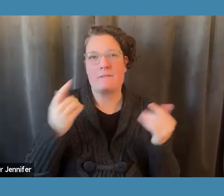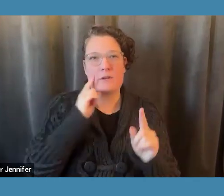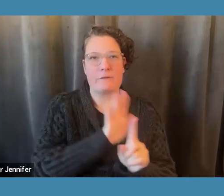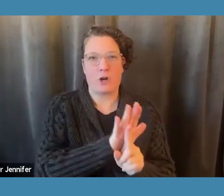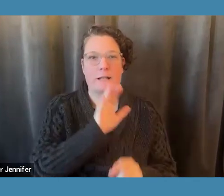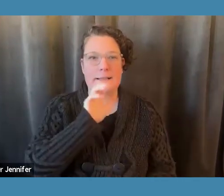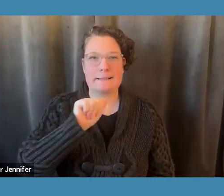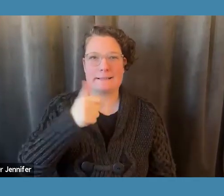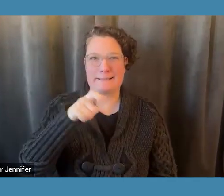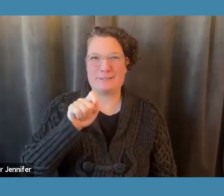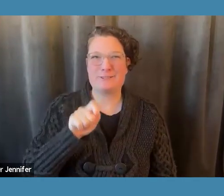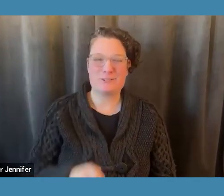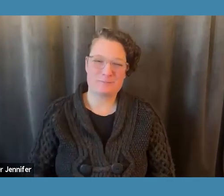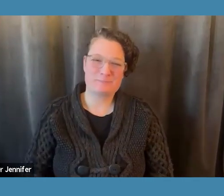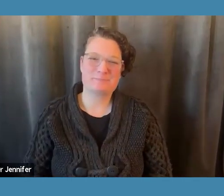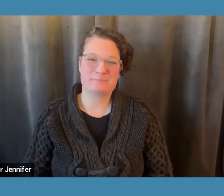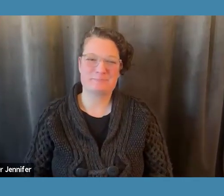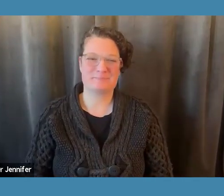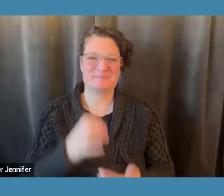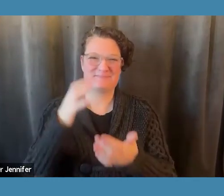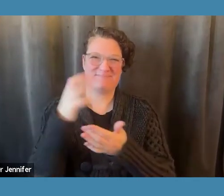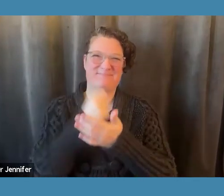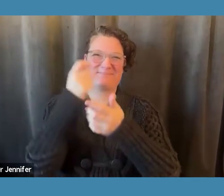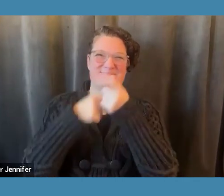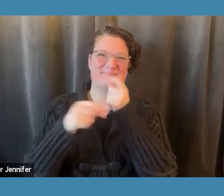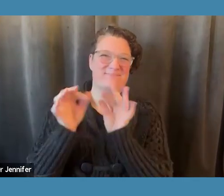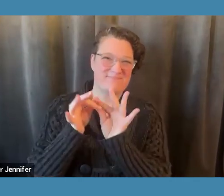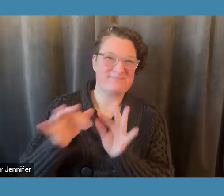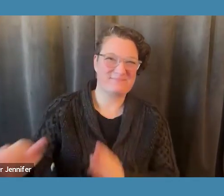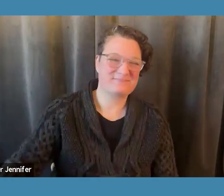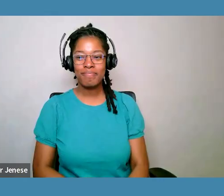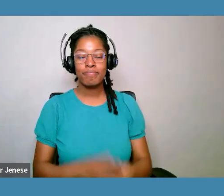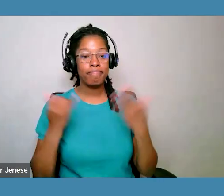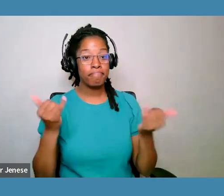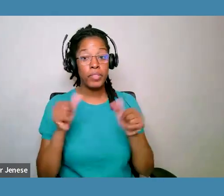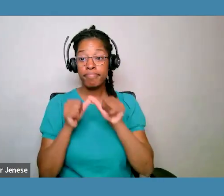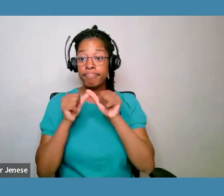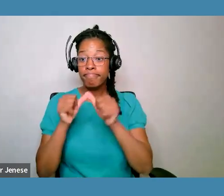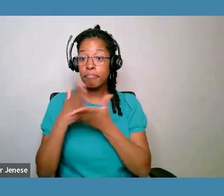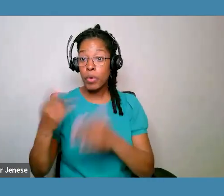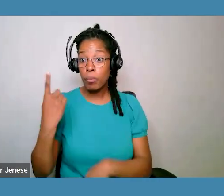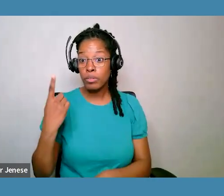So we're continuing with part 1. So also a